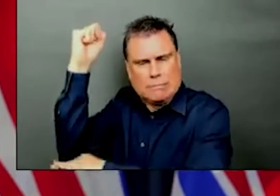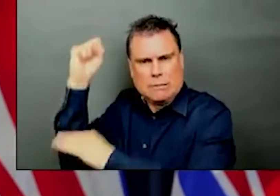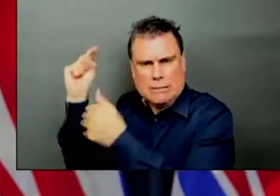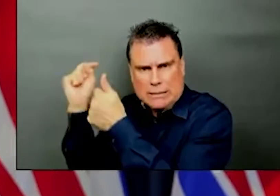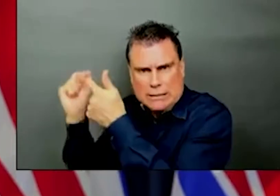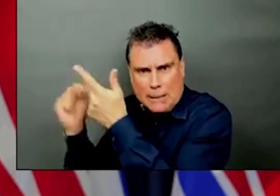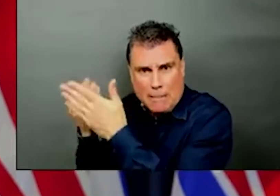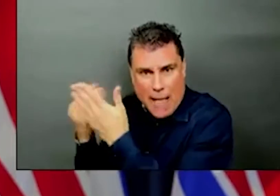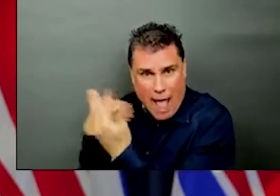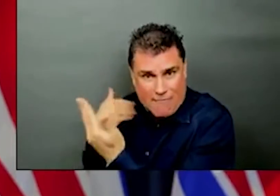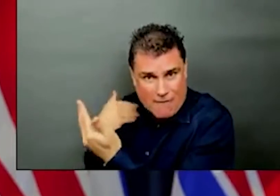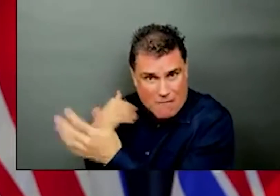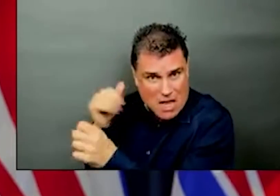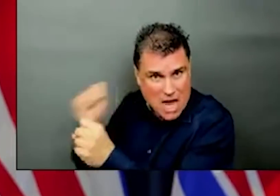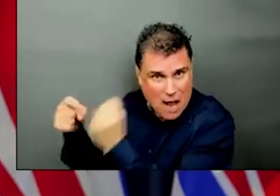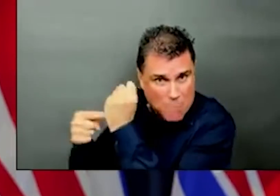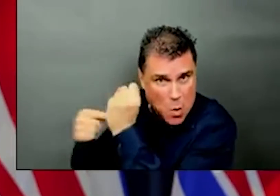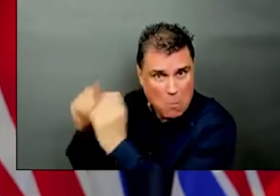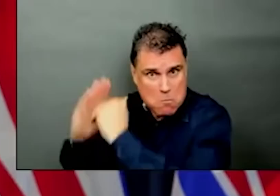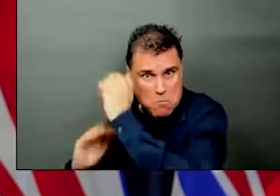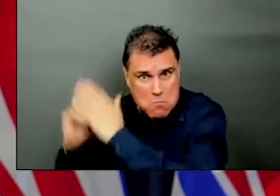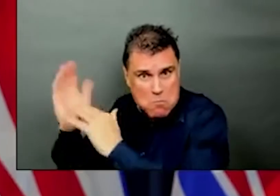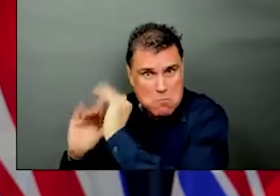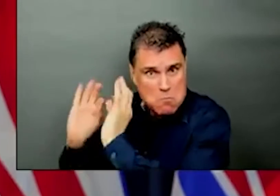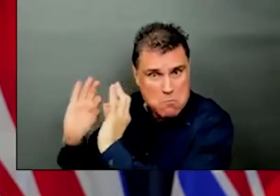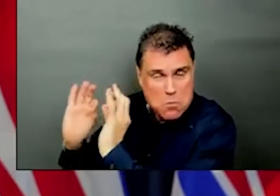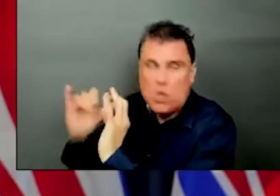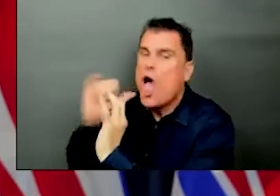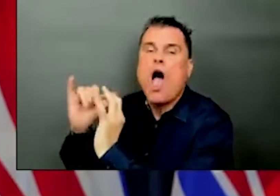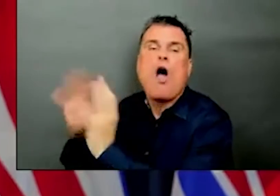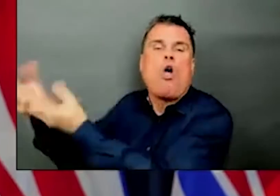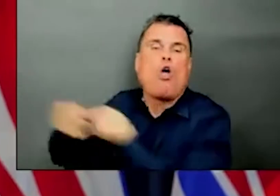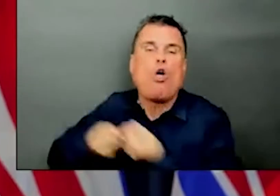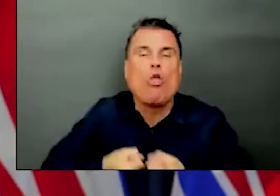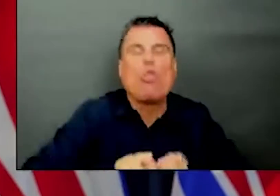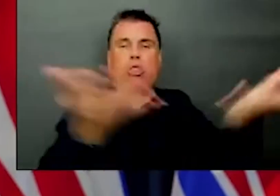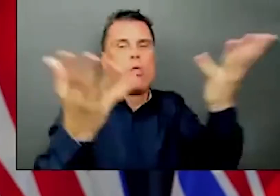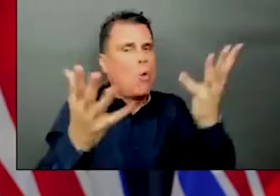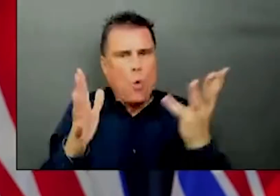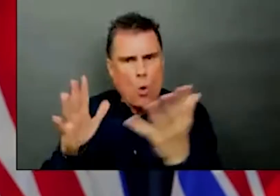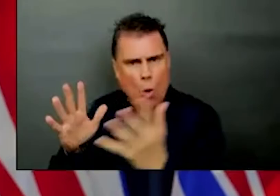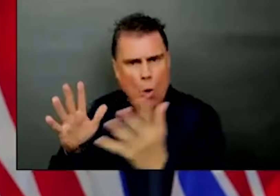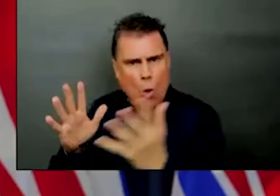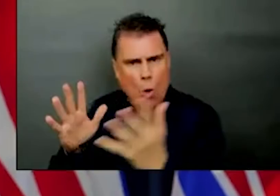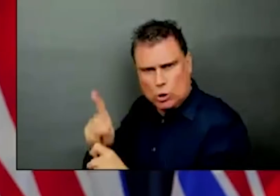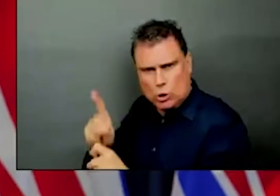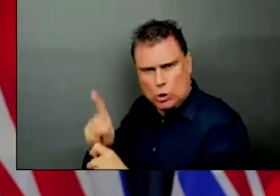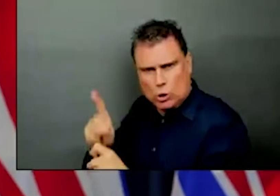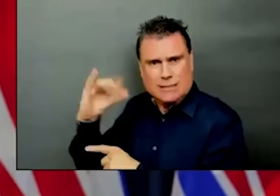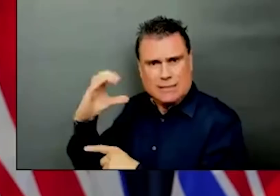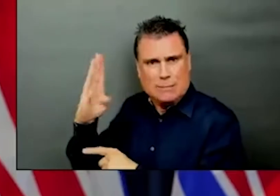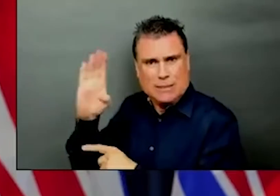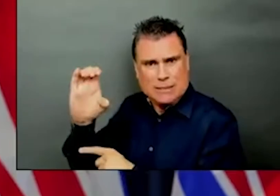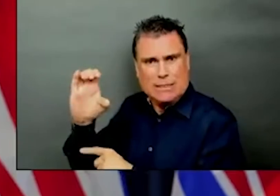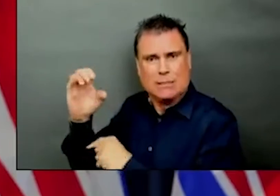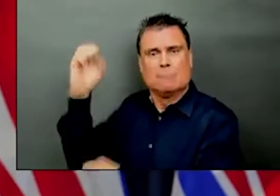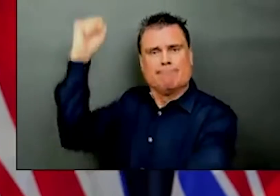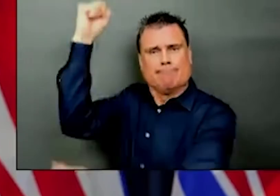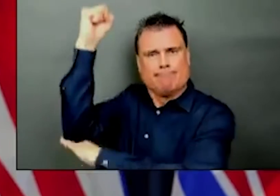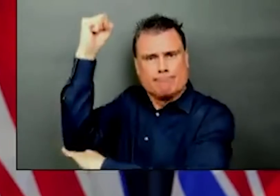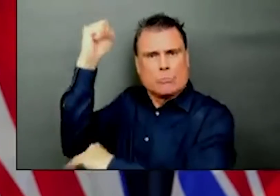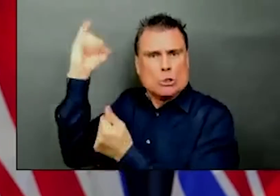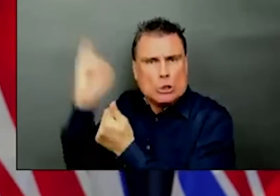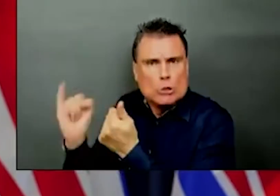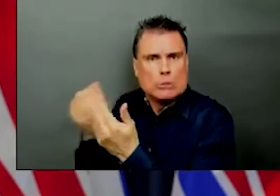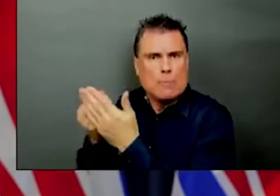to ratepayers, policyholders, of a benefit in this case. Now, the difference between the COVID benefit and the